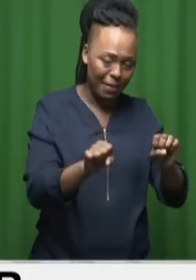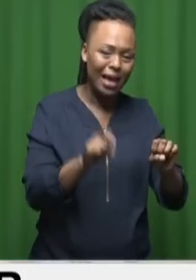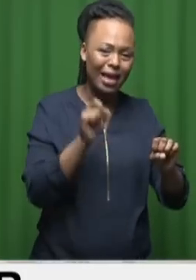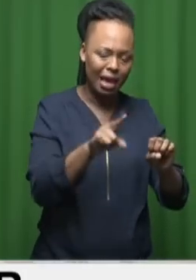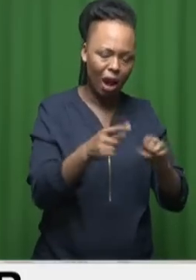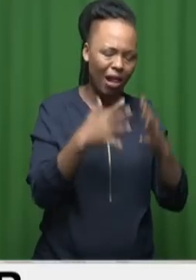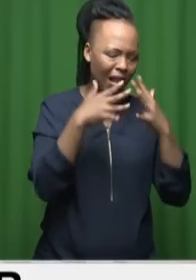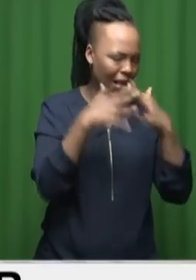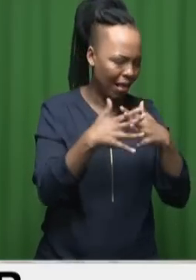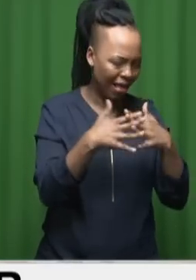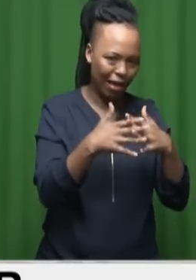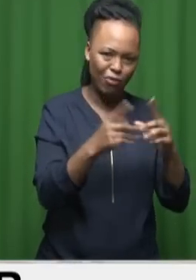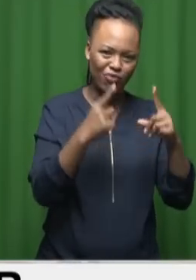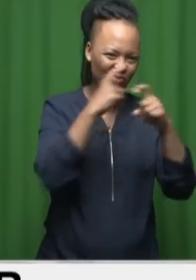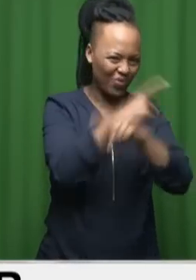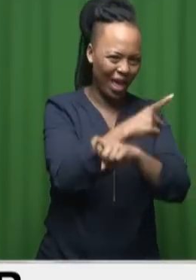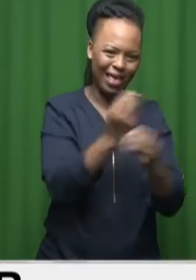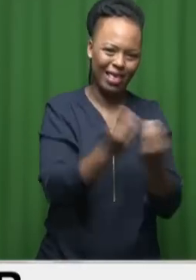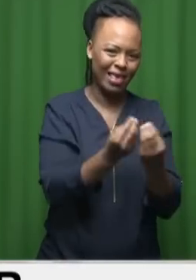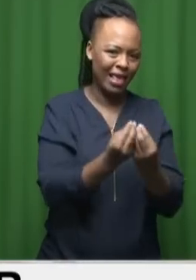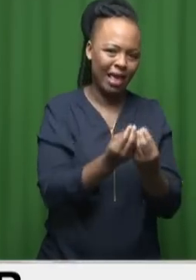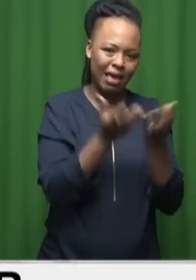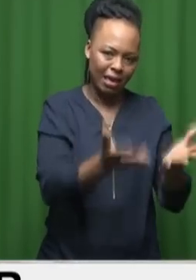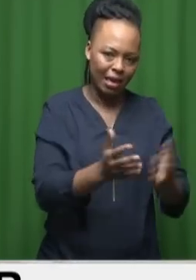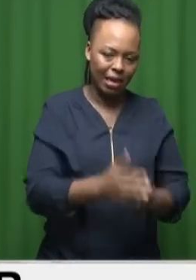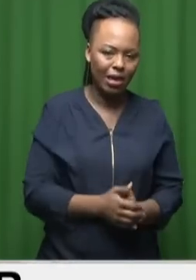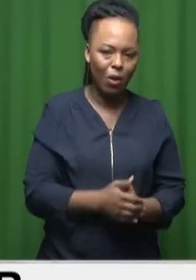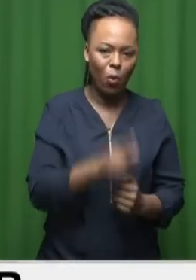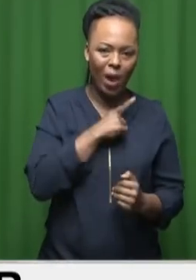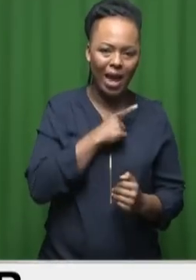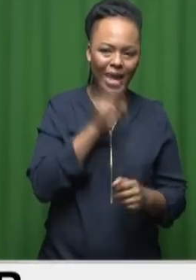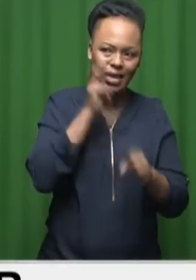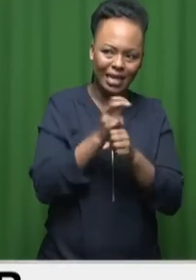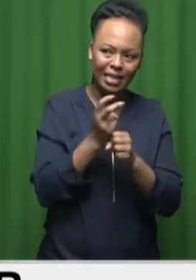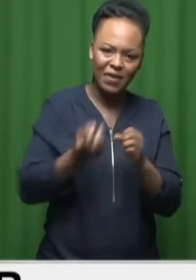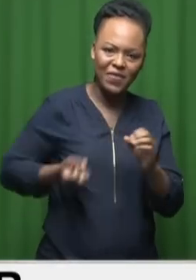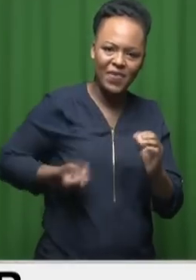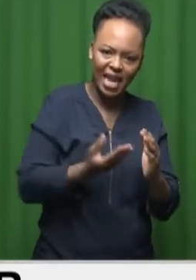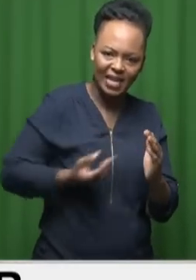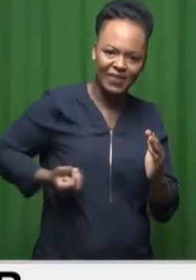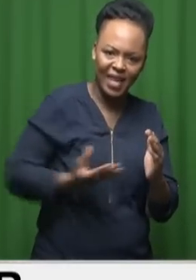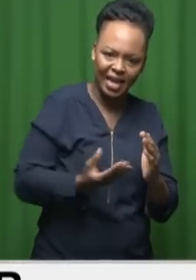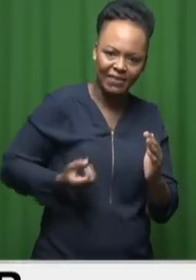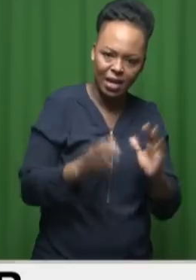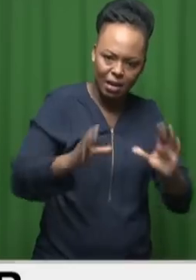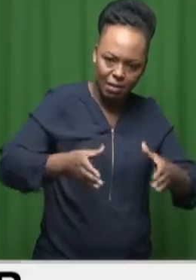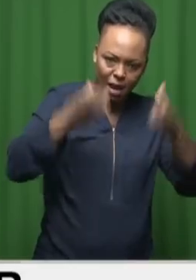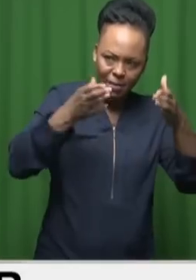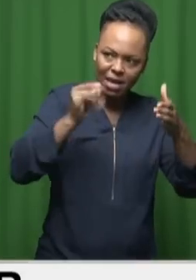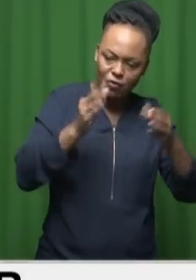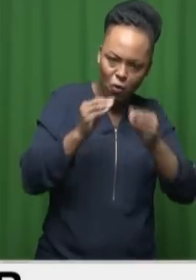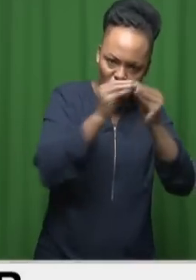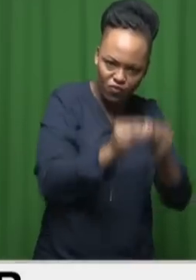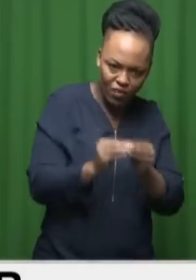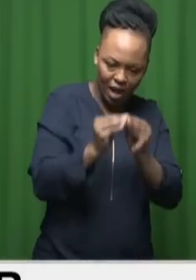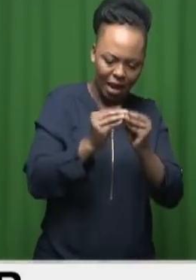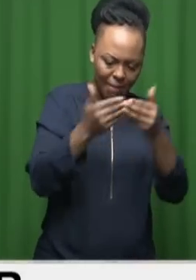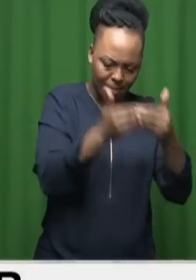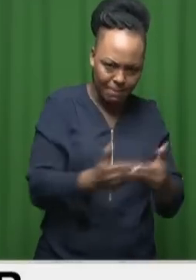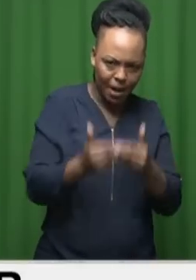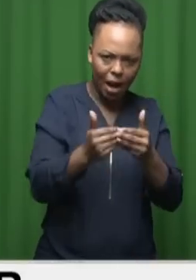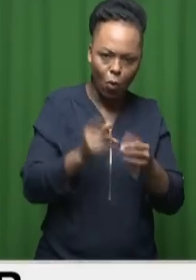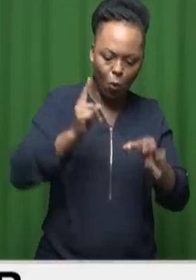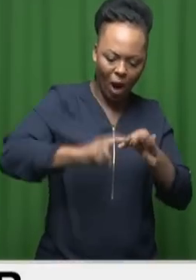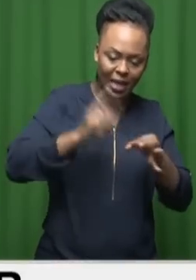complicated thing. It's got a feeding system, so the quality of the coal, if you don't give it the right quality coal,